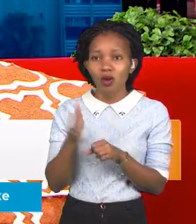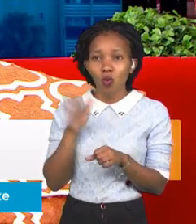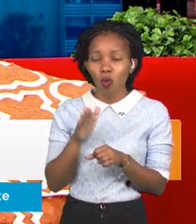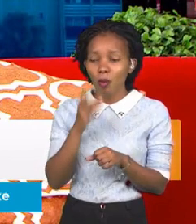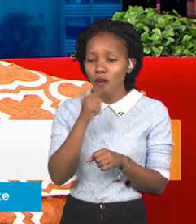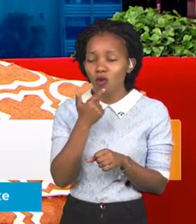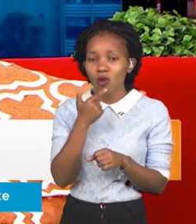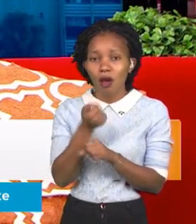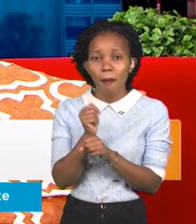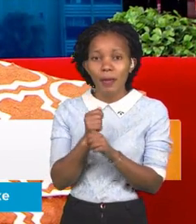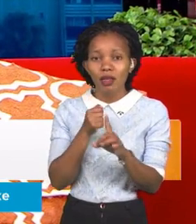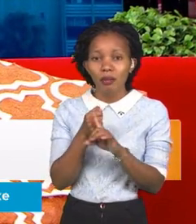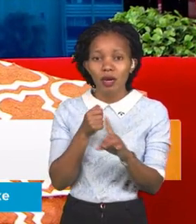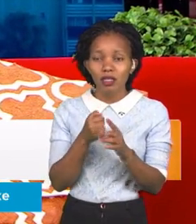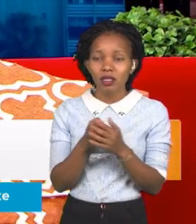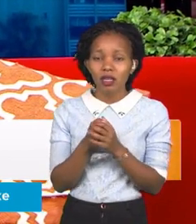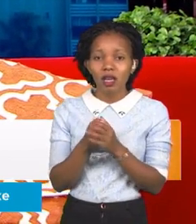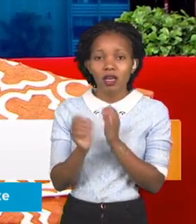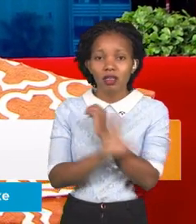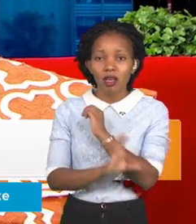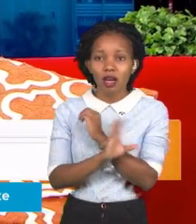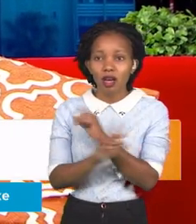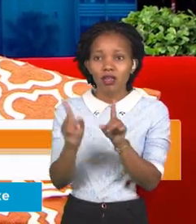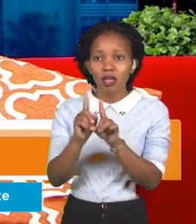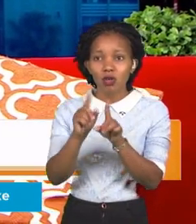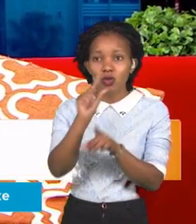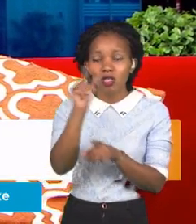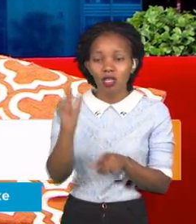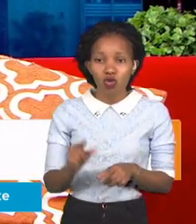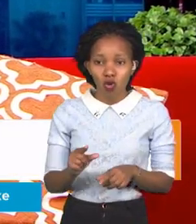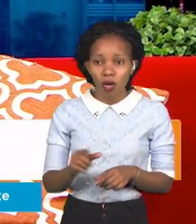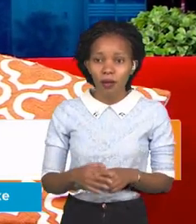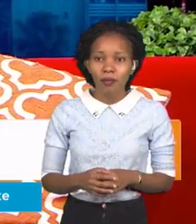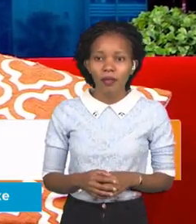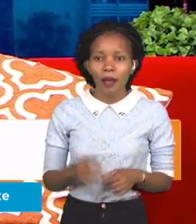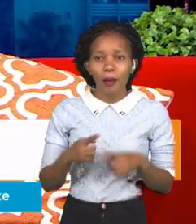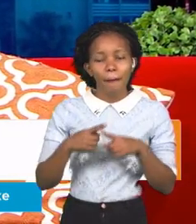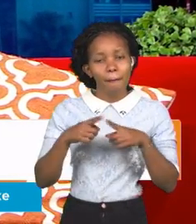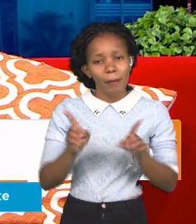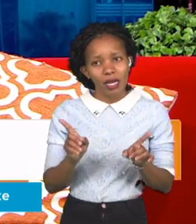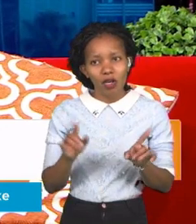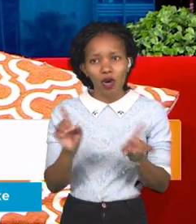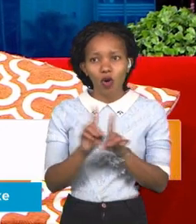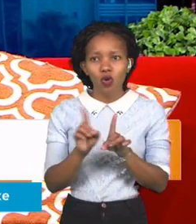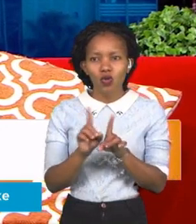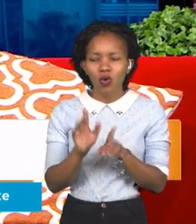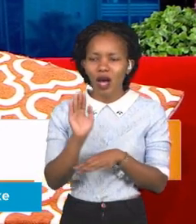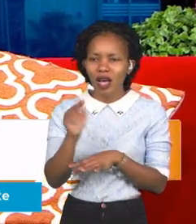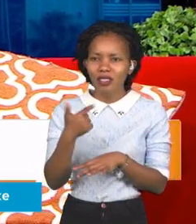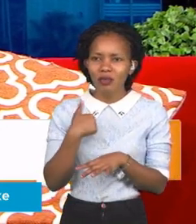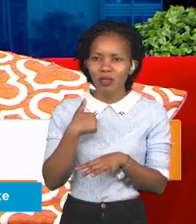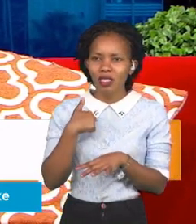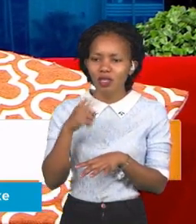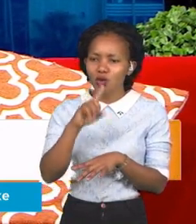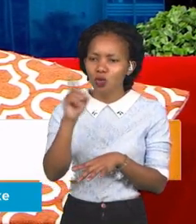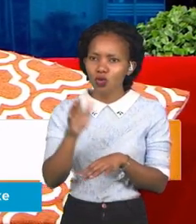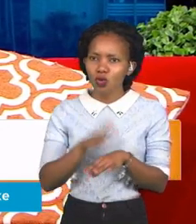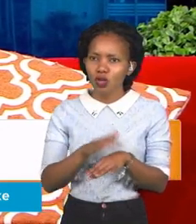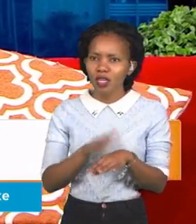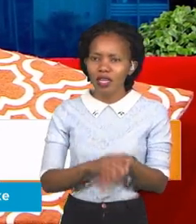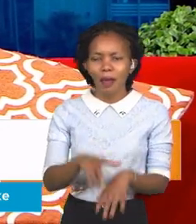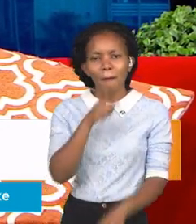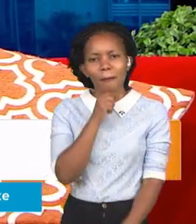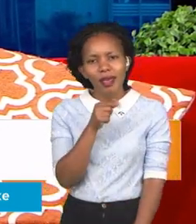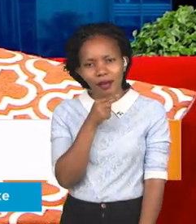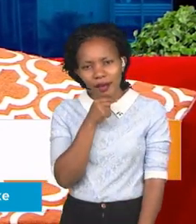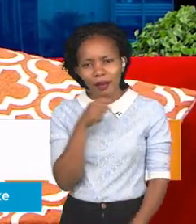who would have made an impact in the nation and in the region. But also, you've asked me a good question. Men,